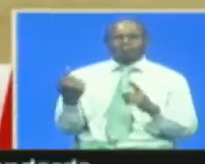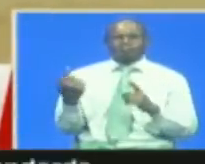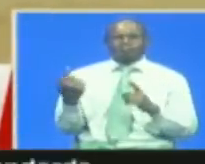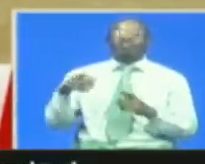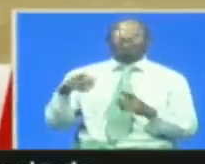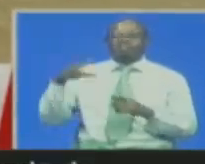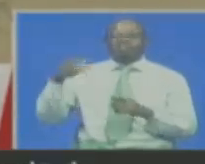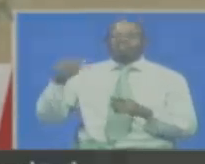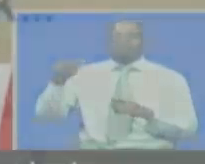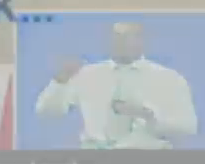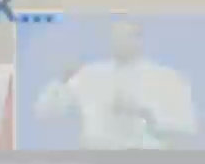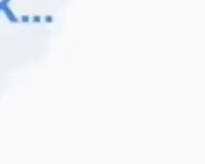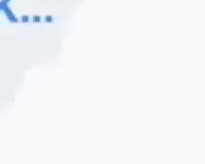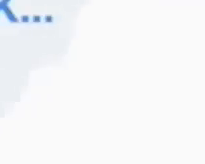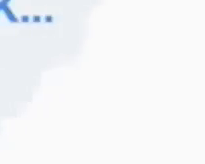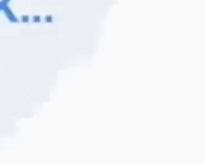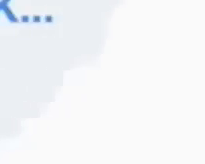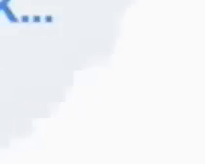Nyairera.